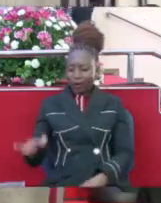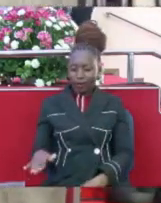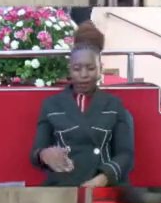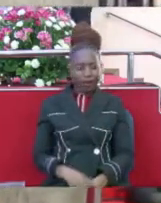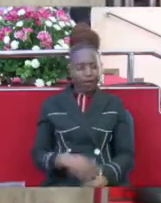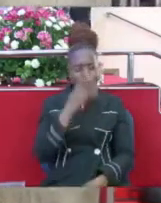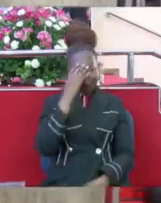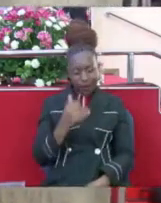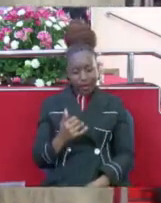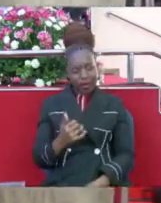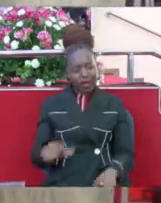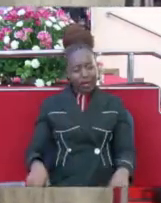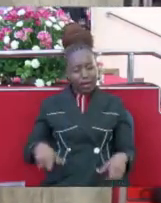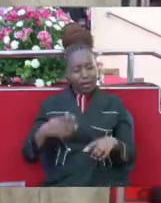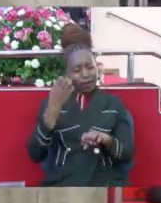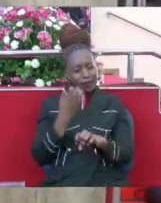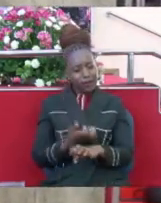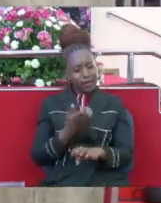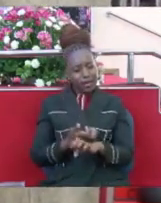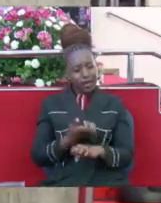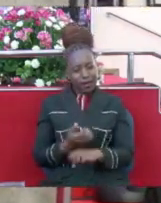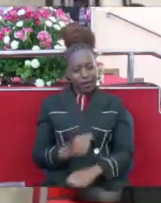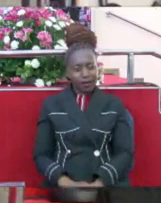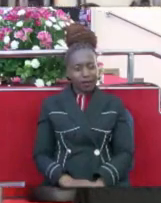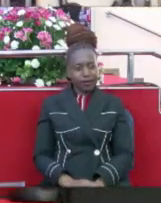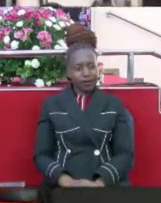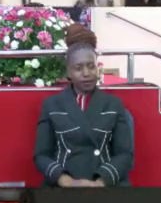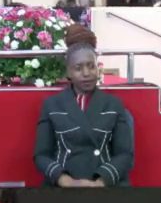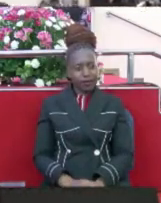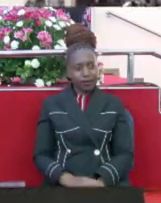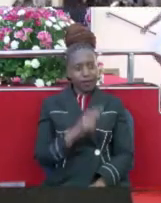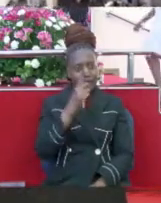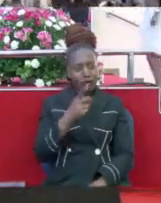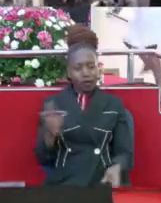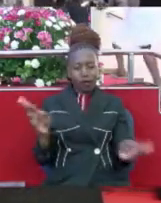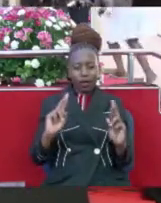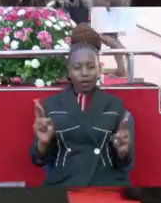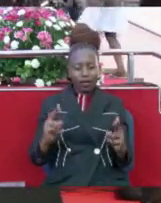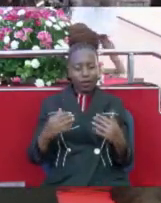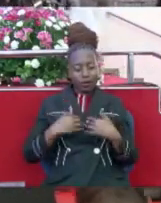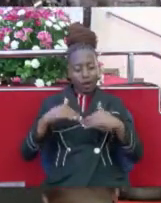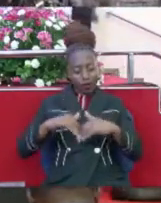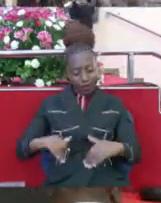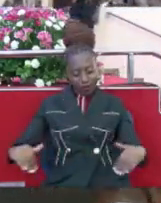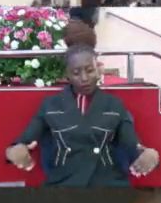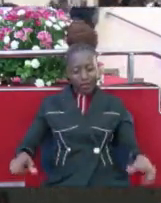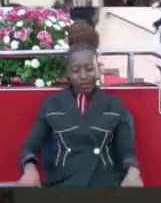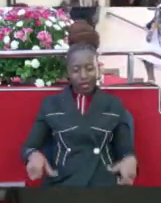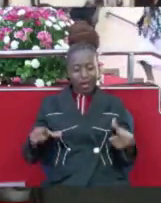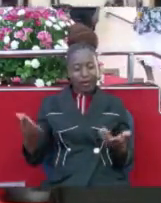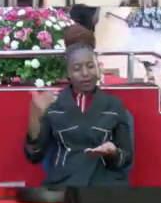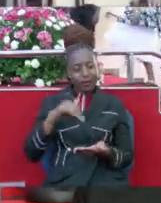the hardness of life. Lakini ulirejea nyuma kwa sababu ya ugumu wa maisha. You are willing to have a separated life one more time. Kwa tayari